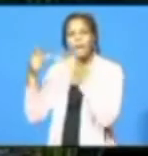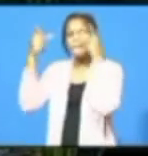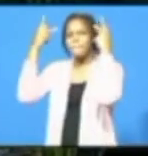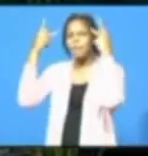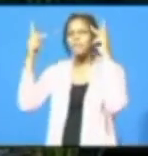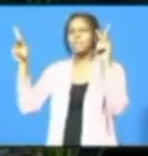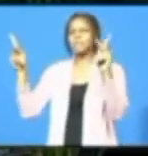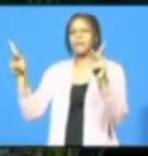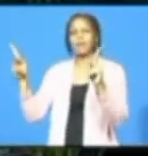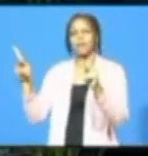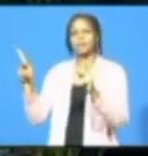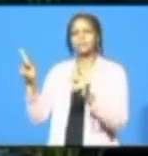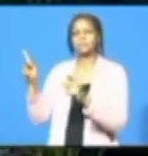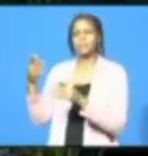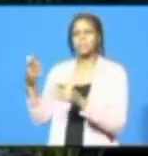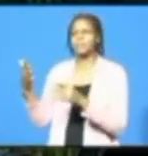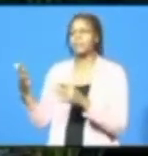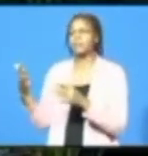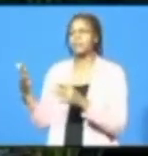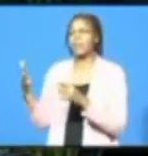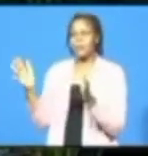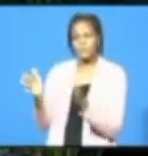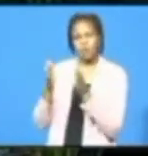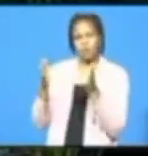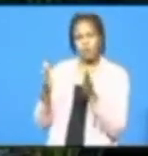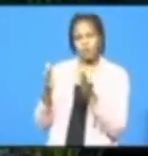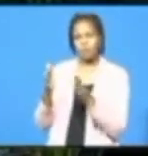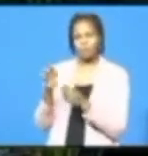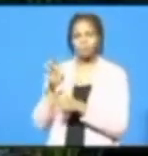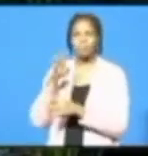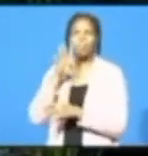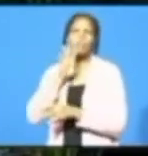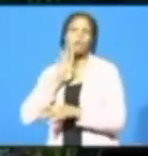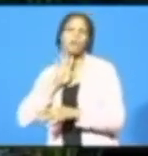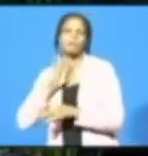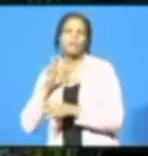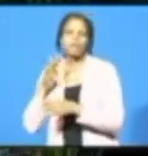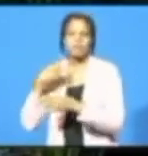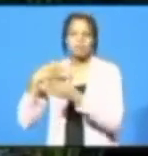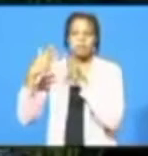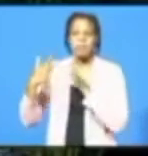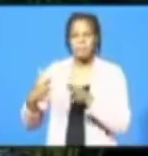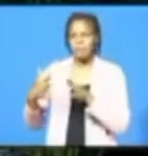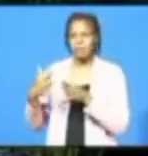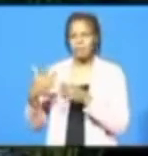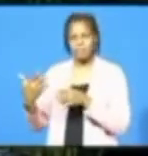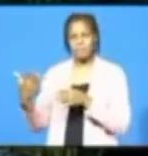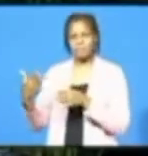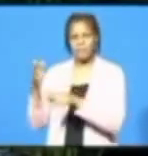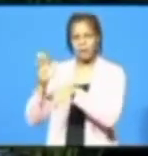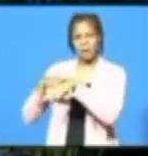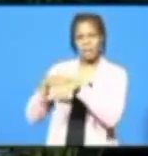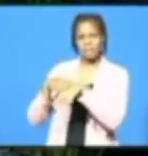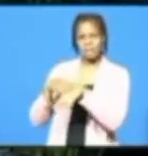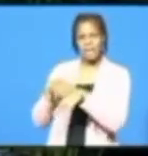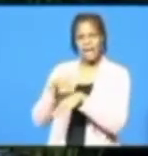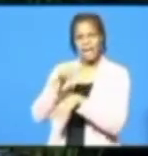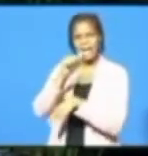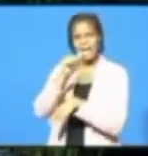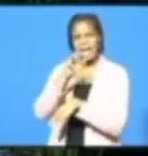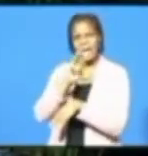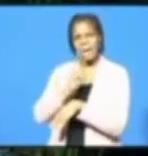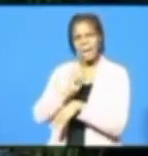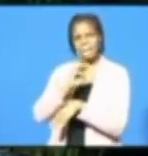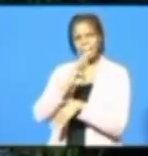have coveted our neighbor's possession and called it ambition. We have polluted